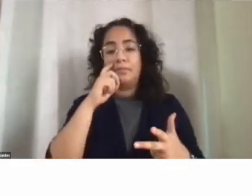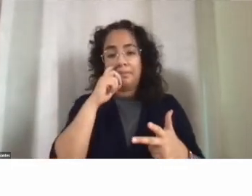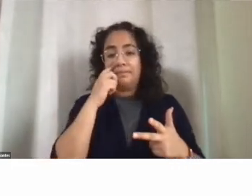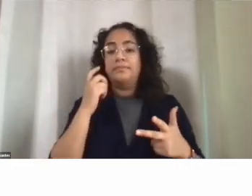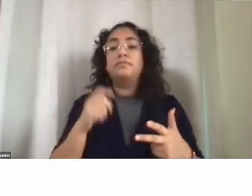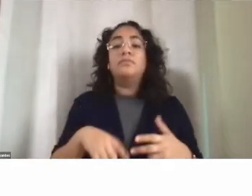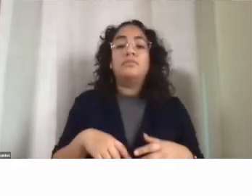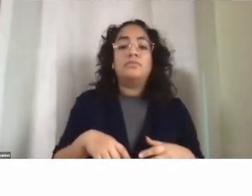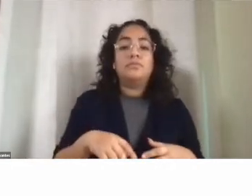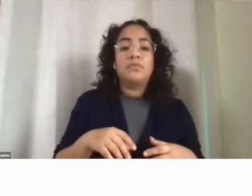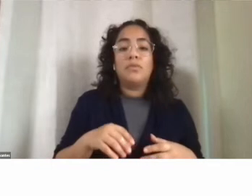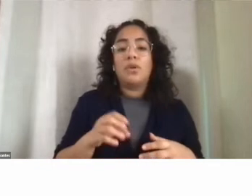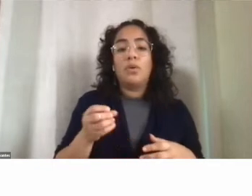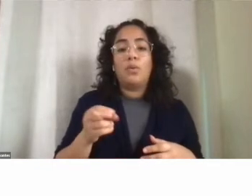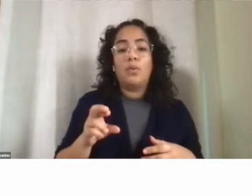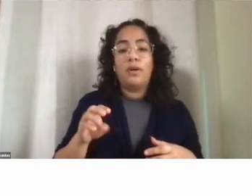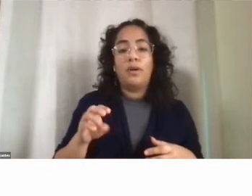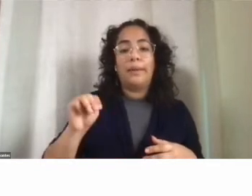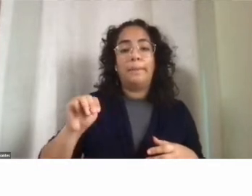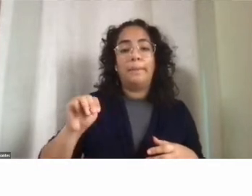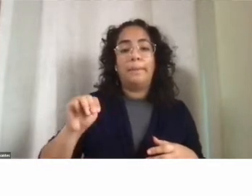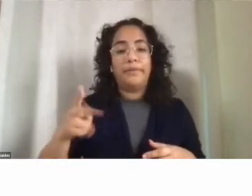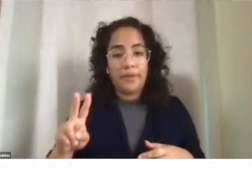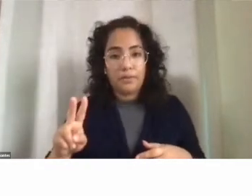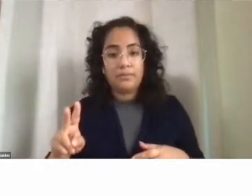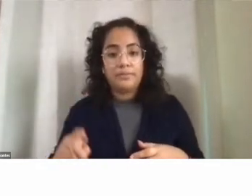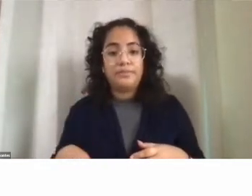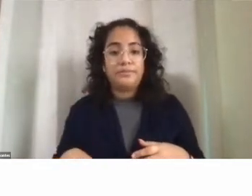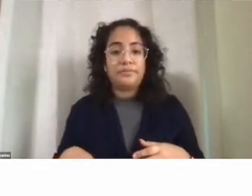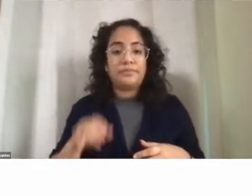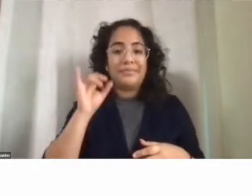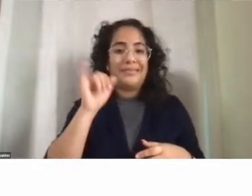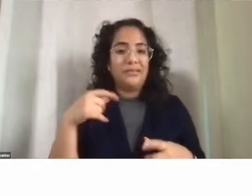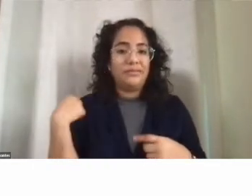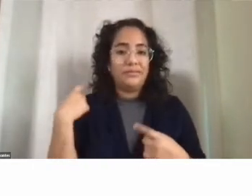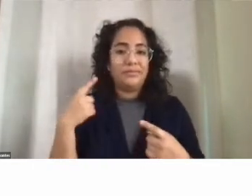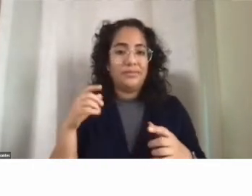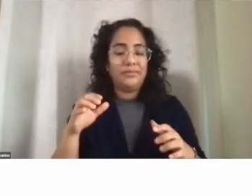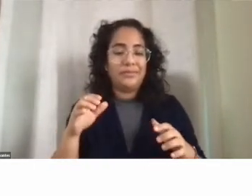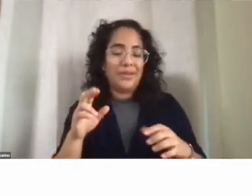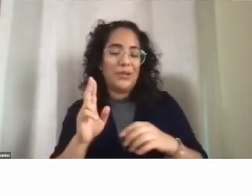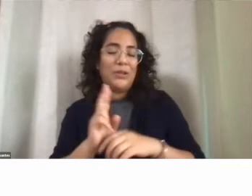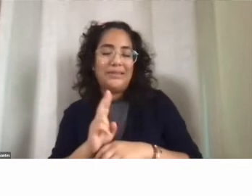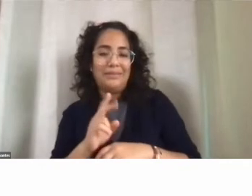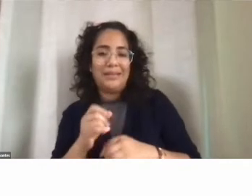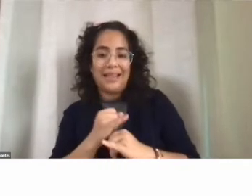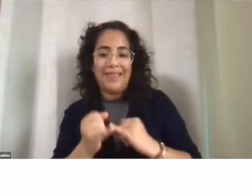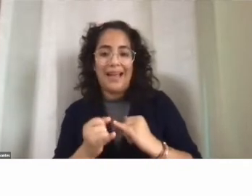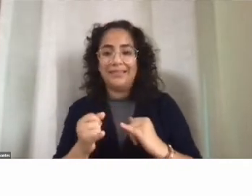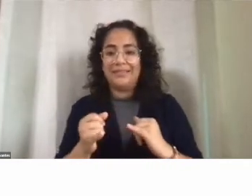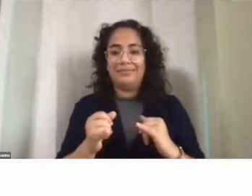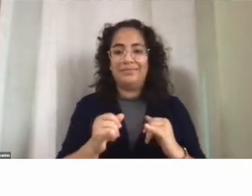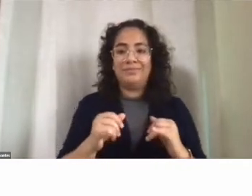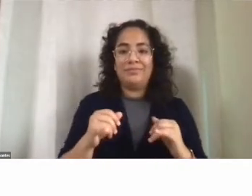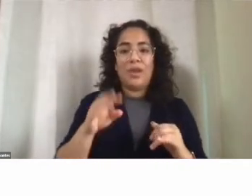or MPV. That's what we've been using, because that's the last webinar I attended. That's how